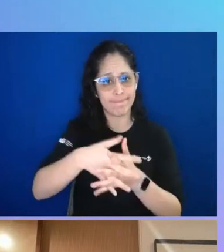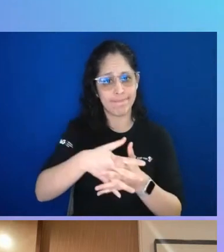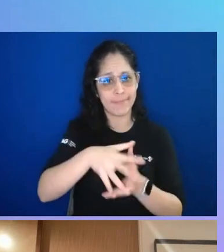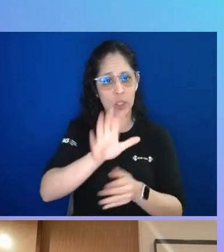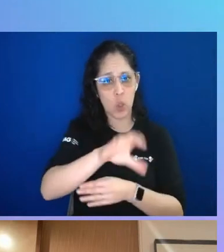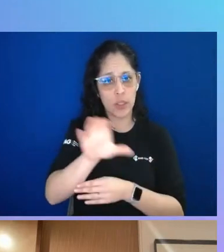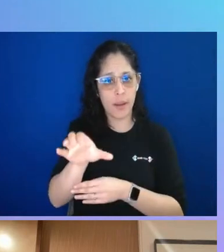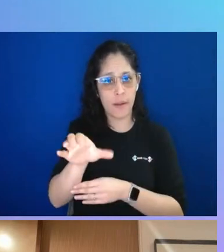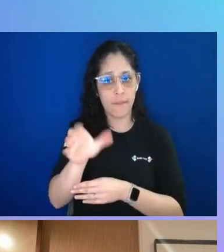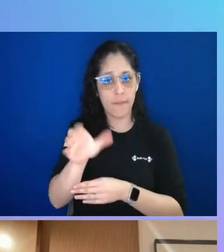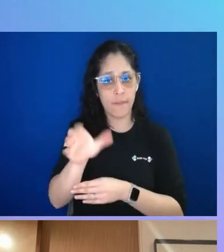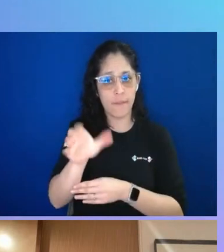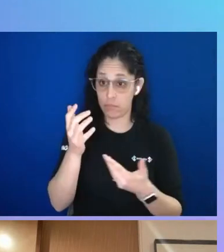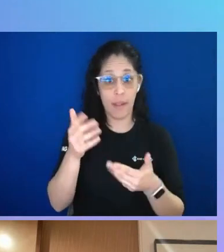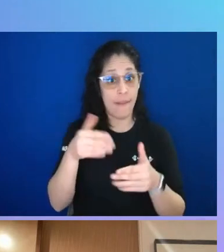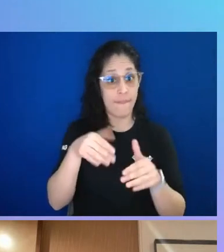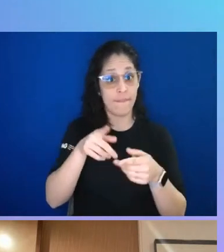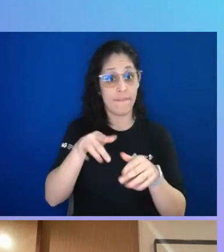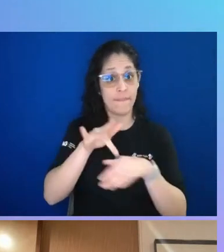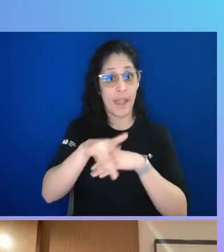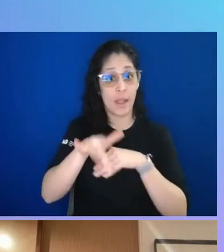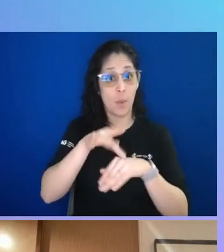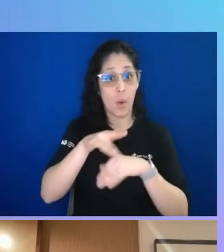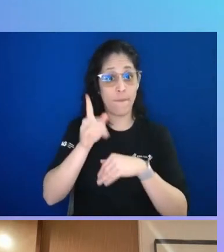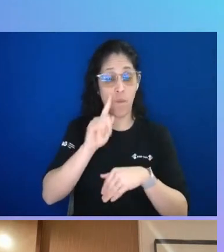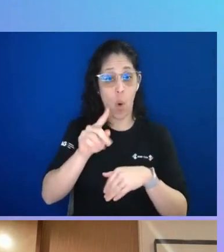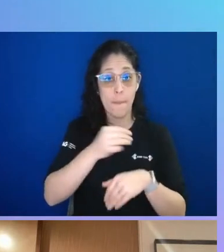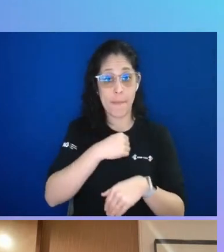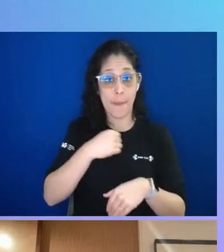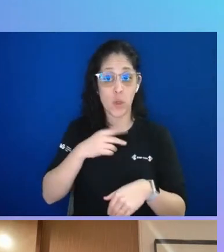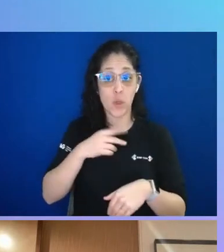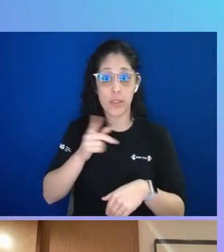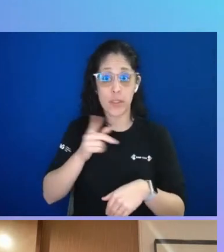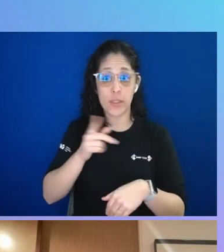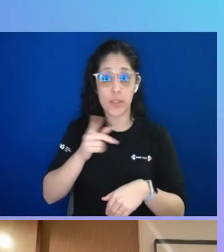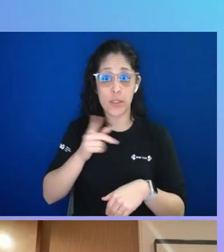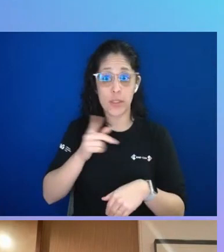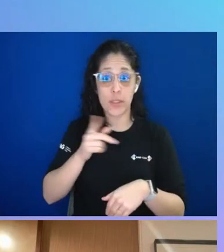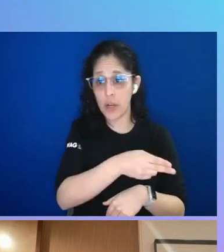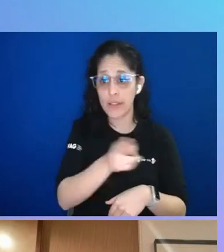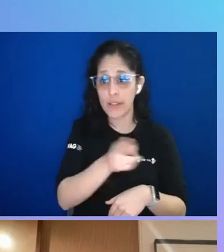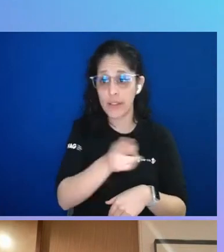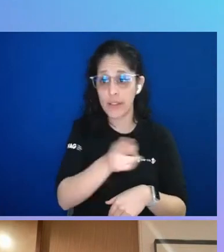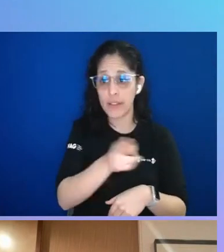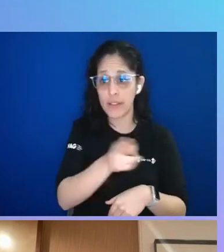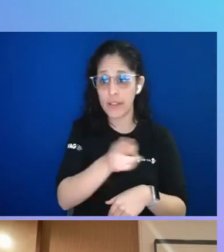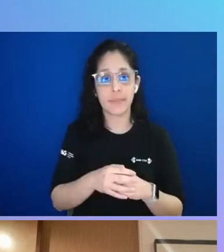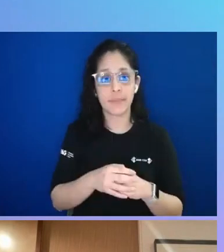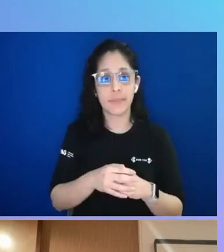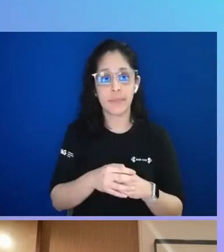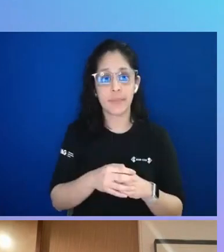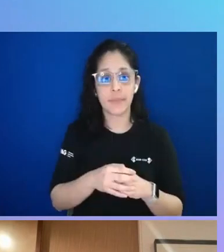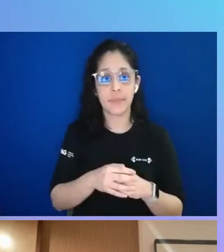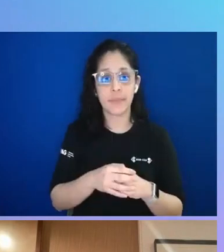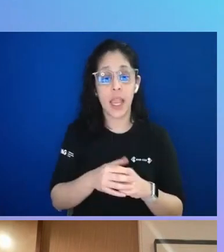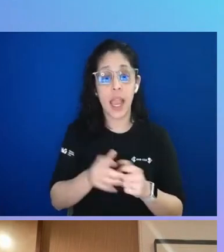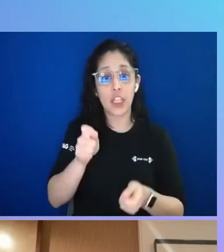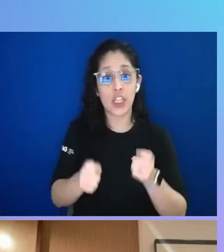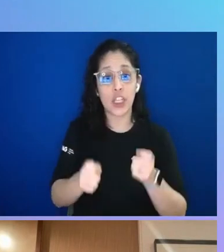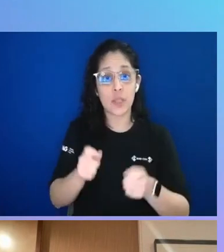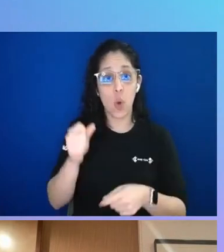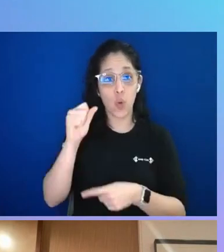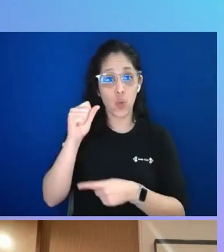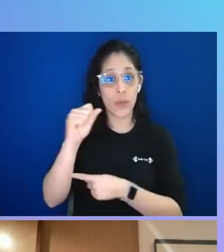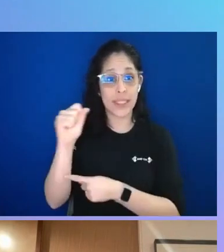hearing. And then adjustable resistance and incline. Peloton bikes and treads all have these, so they can